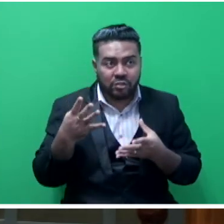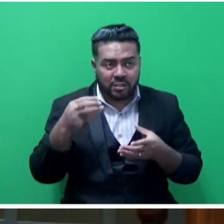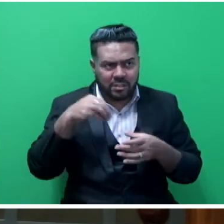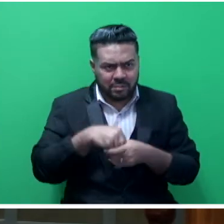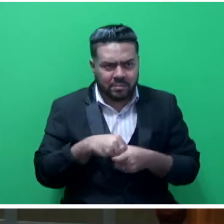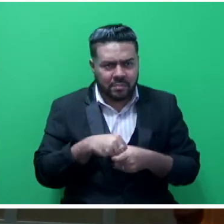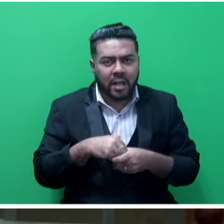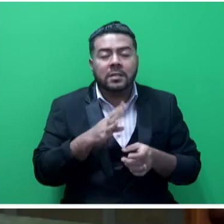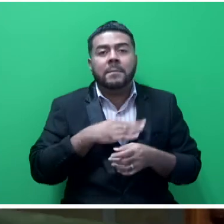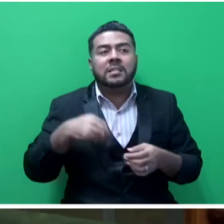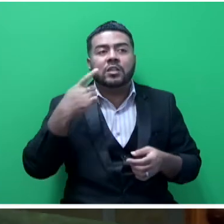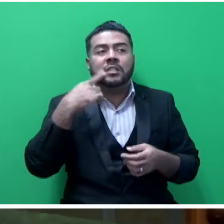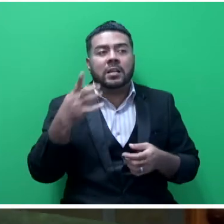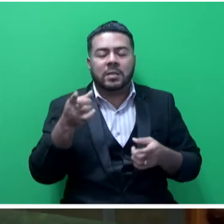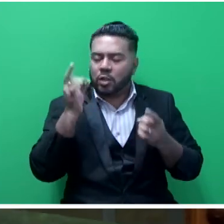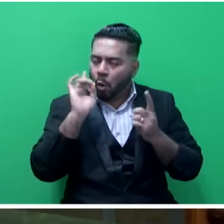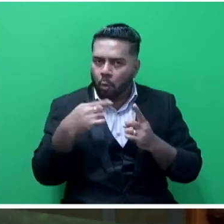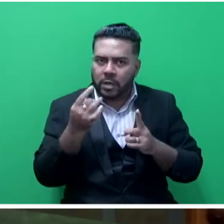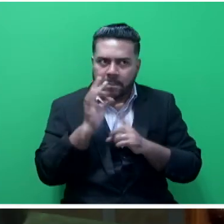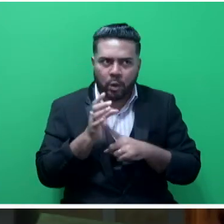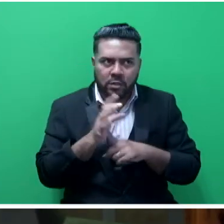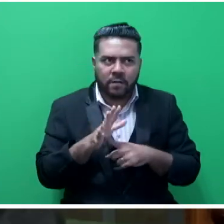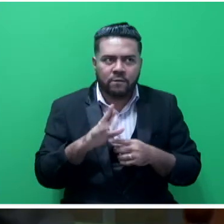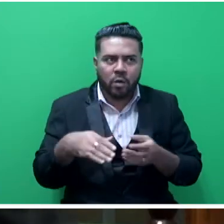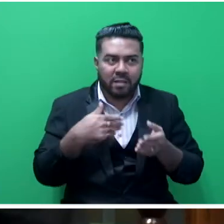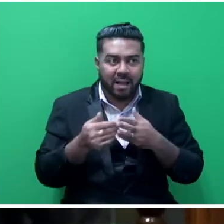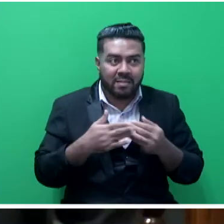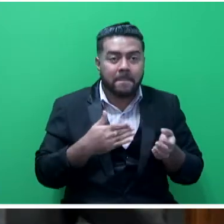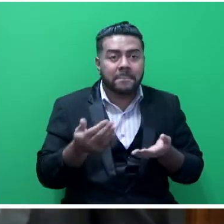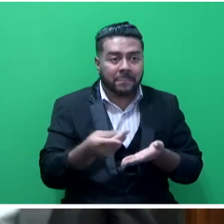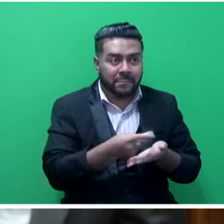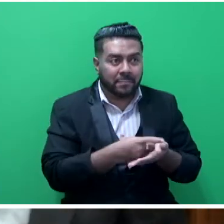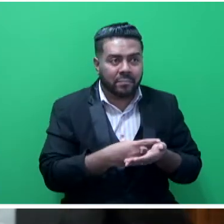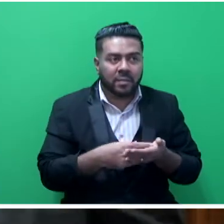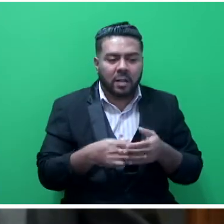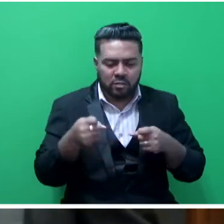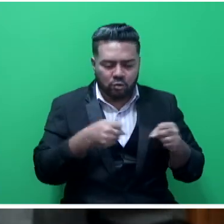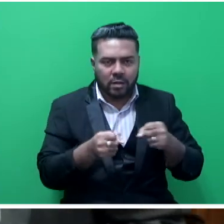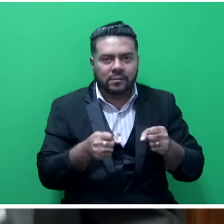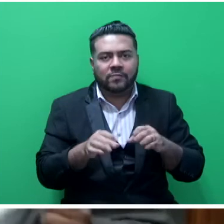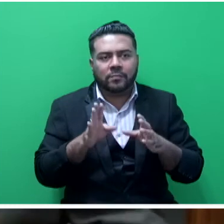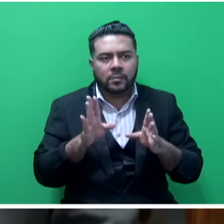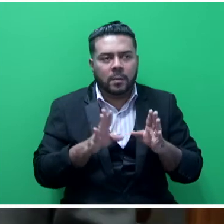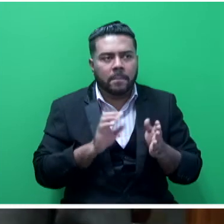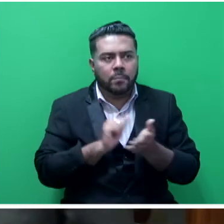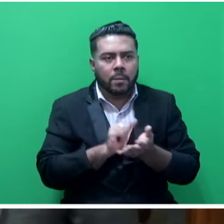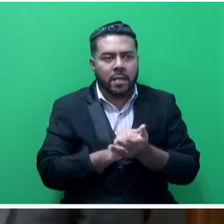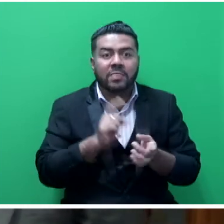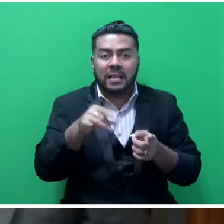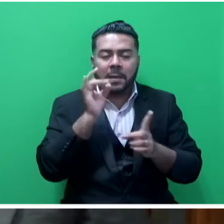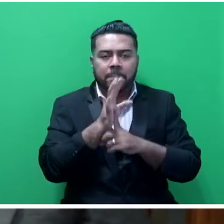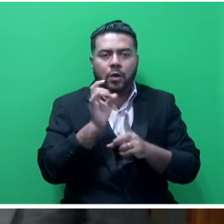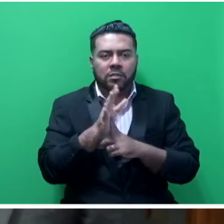in the minister's statement, is only important for the data managers to actually do the stratification. That's the importance of